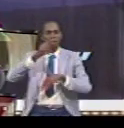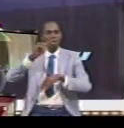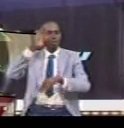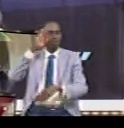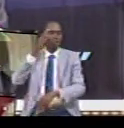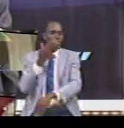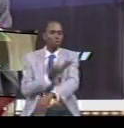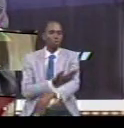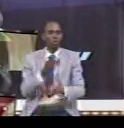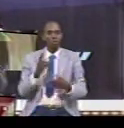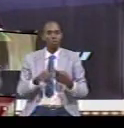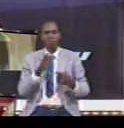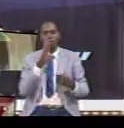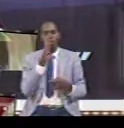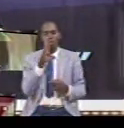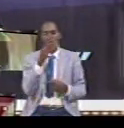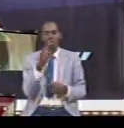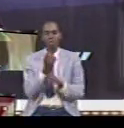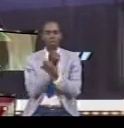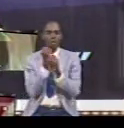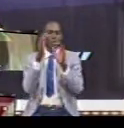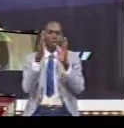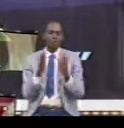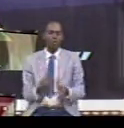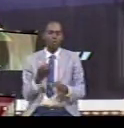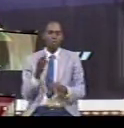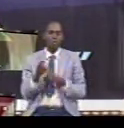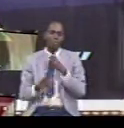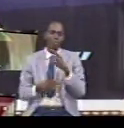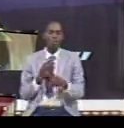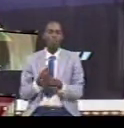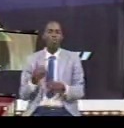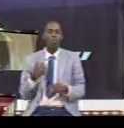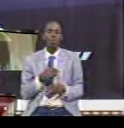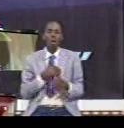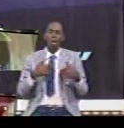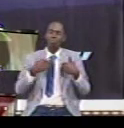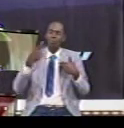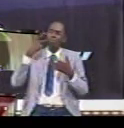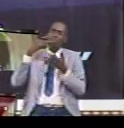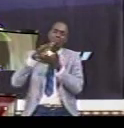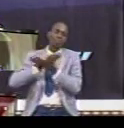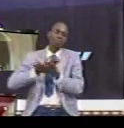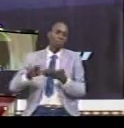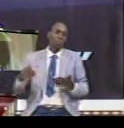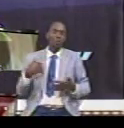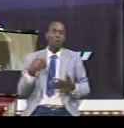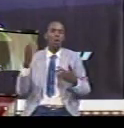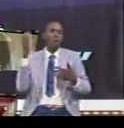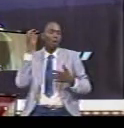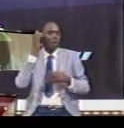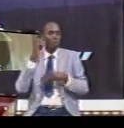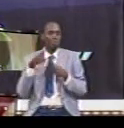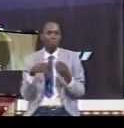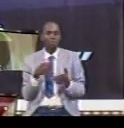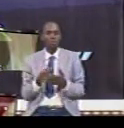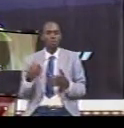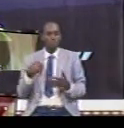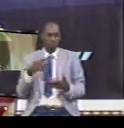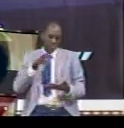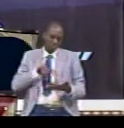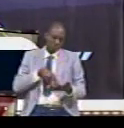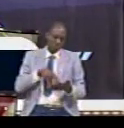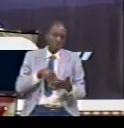Son to be the Savior of the world. We've seen it, we've heard of it, we've read it, and we